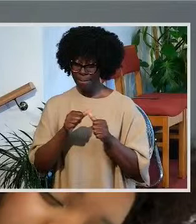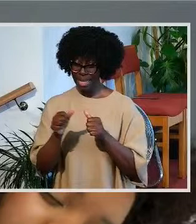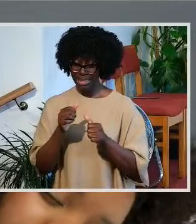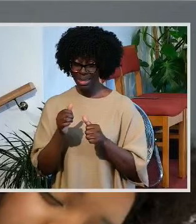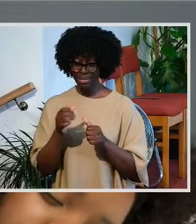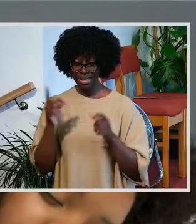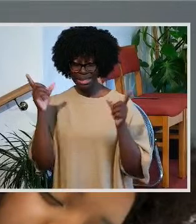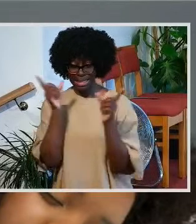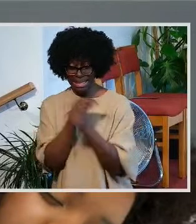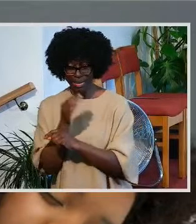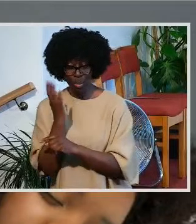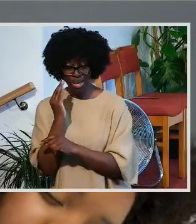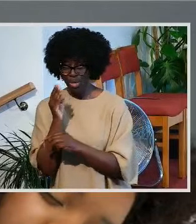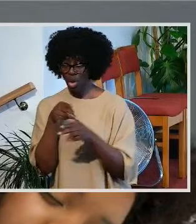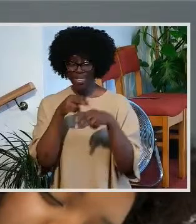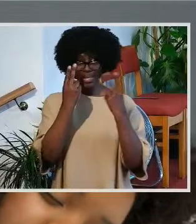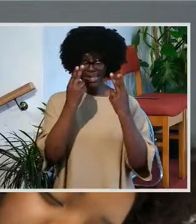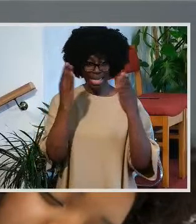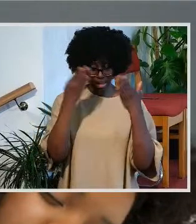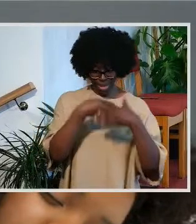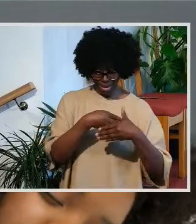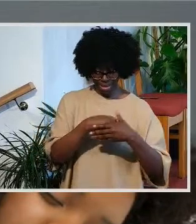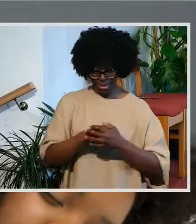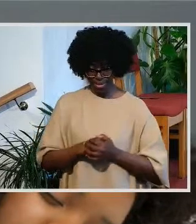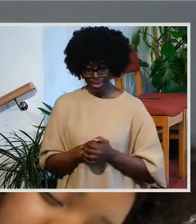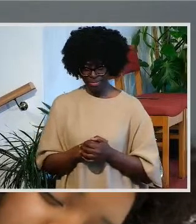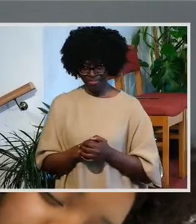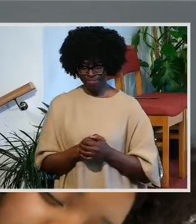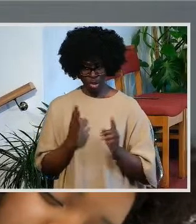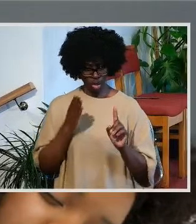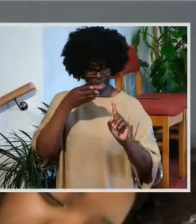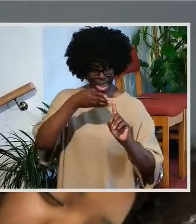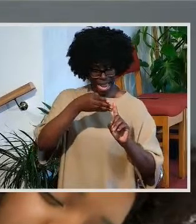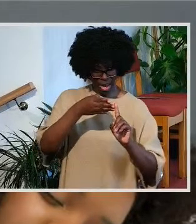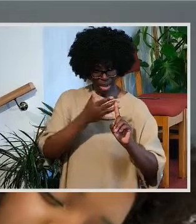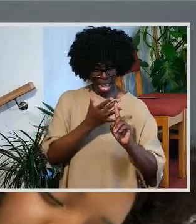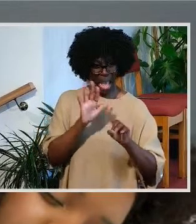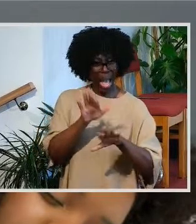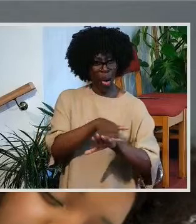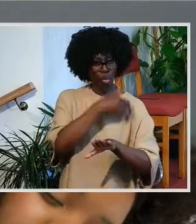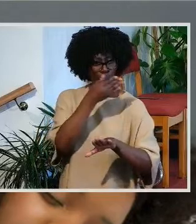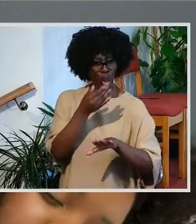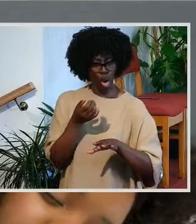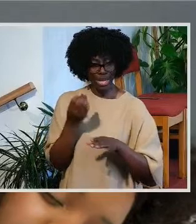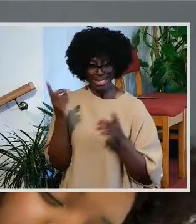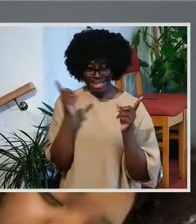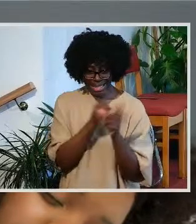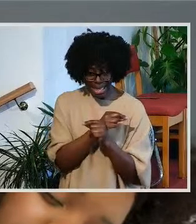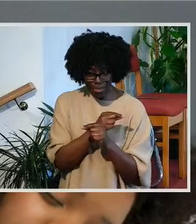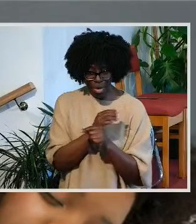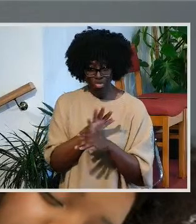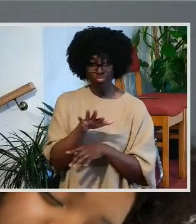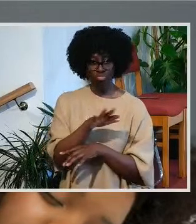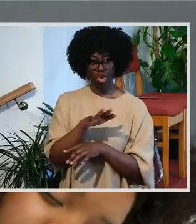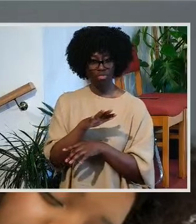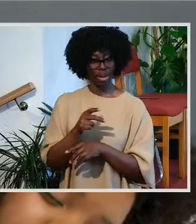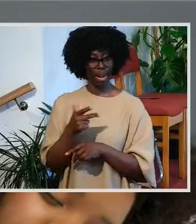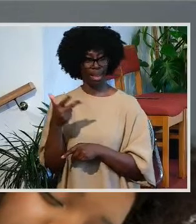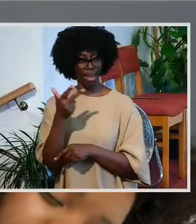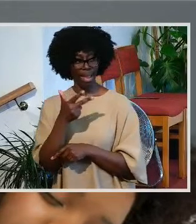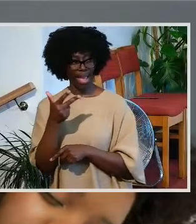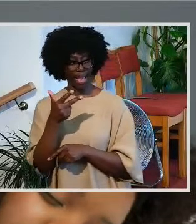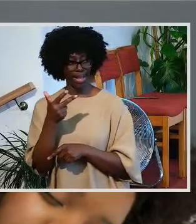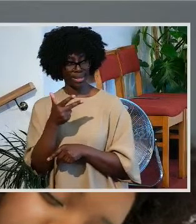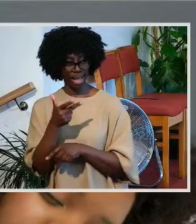So the aim is to get about 7 to 8 hours of sleep a night. And some studies where they've